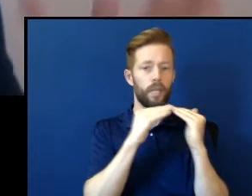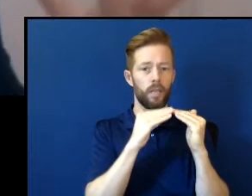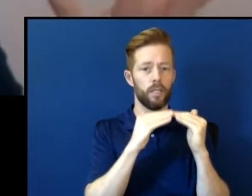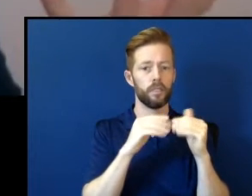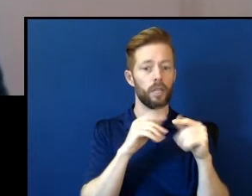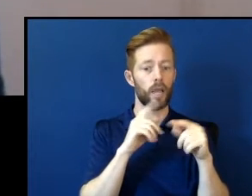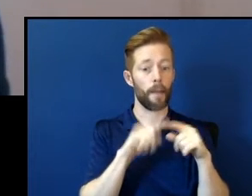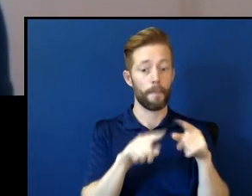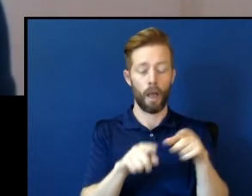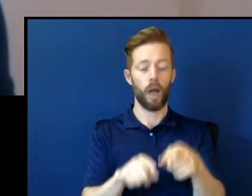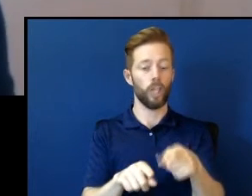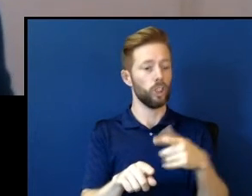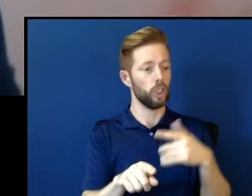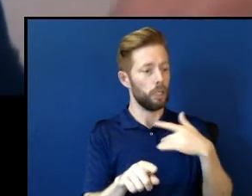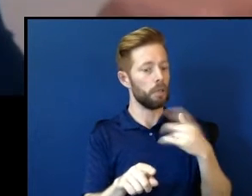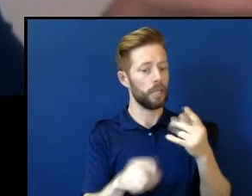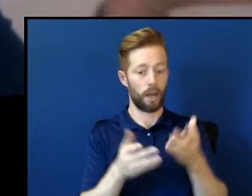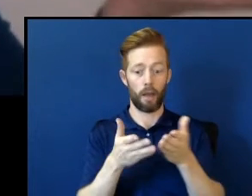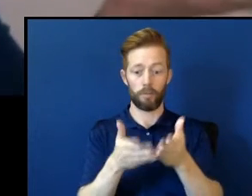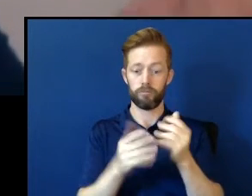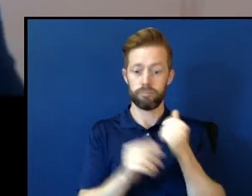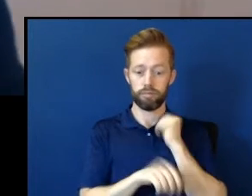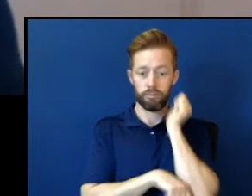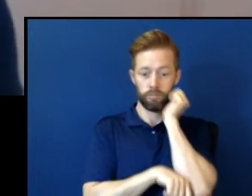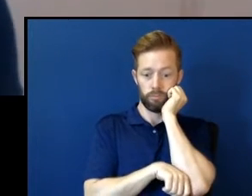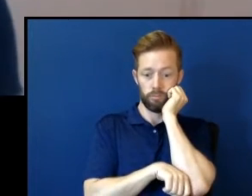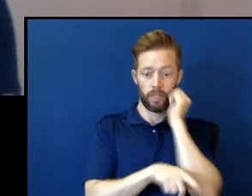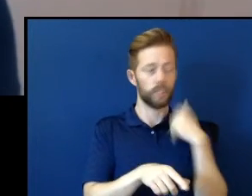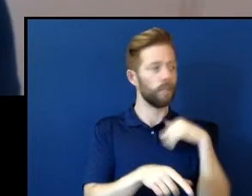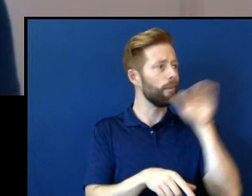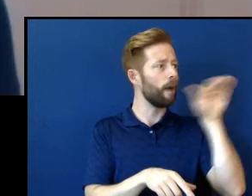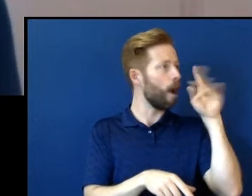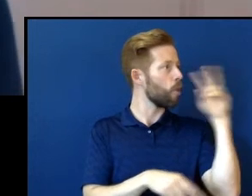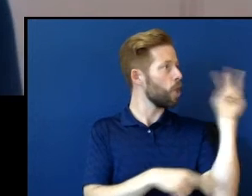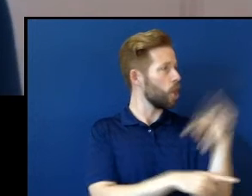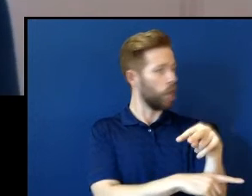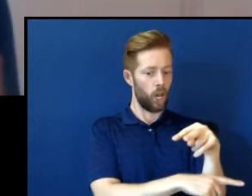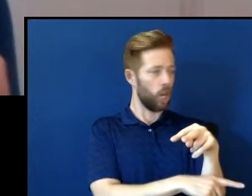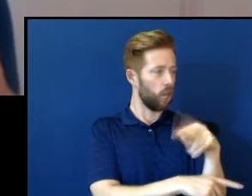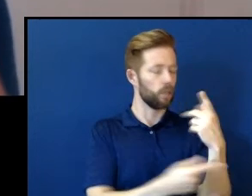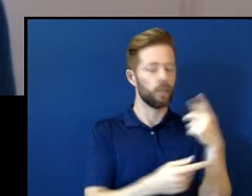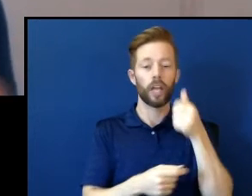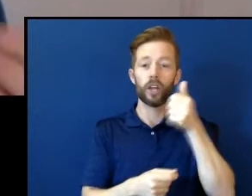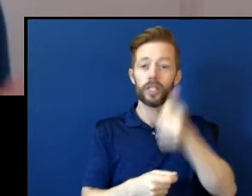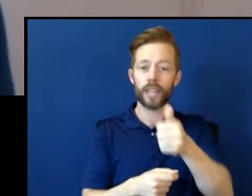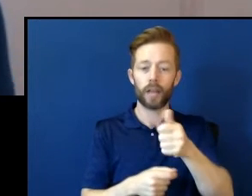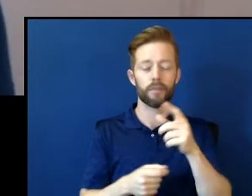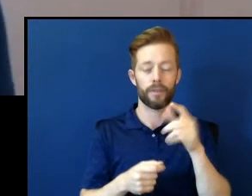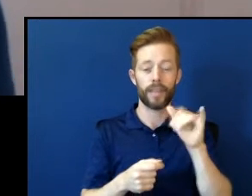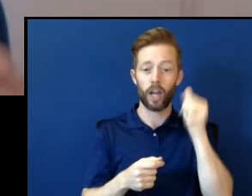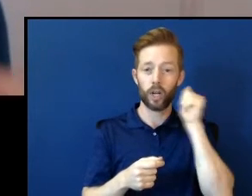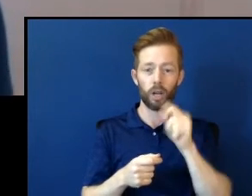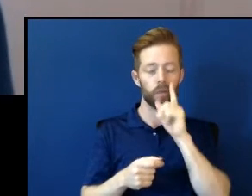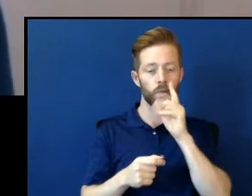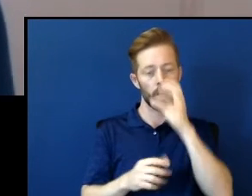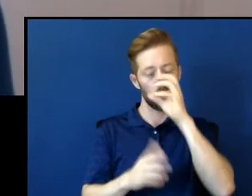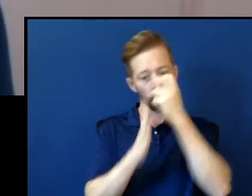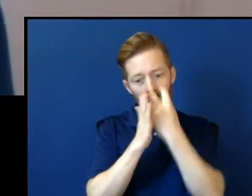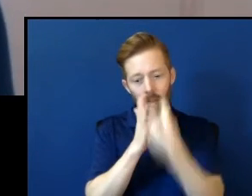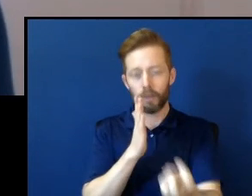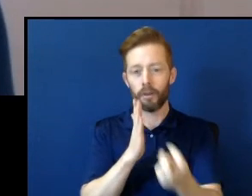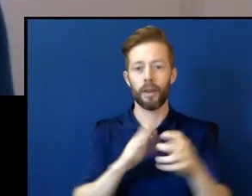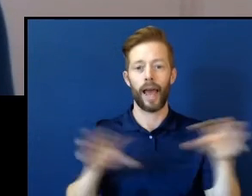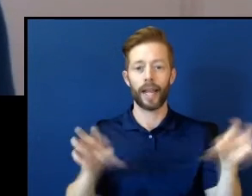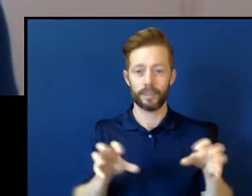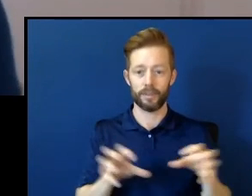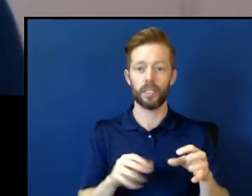her looking at her classmate and go, look what I did, right? And so I think because she was really engrossed and really interested